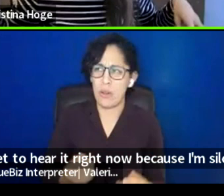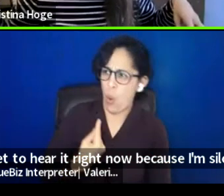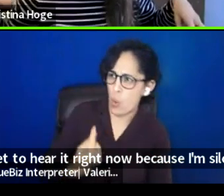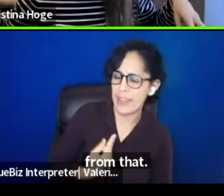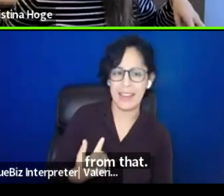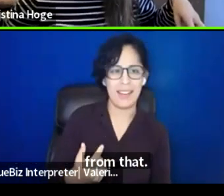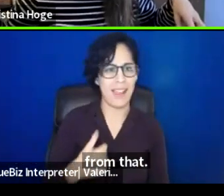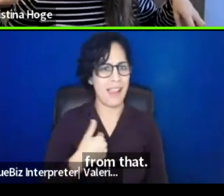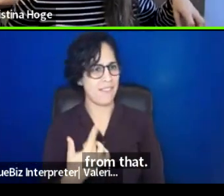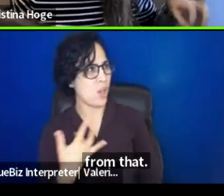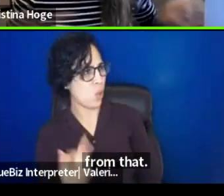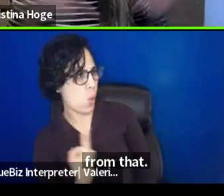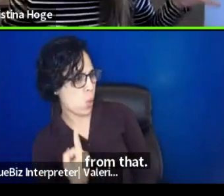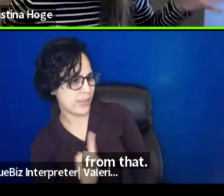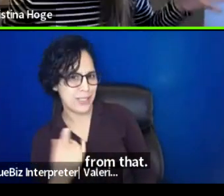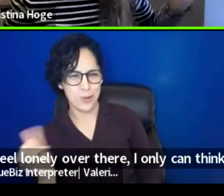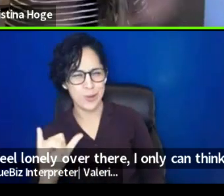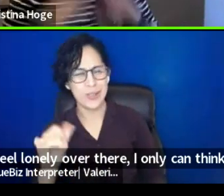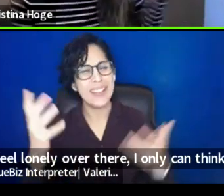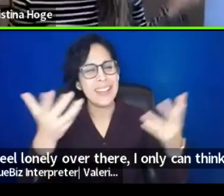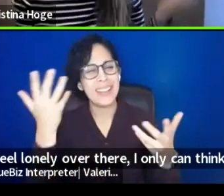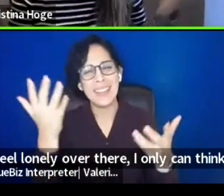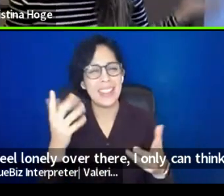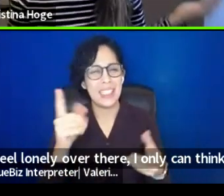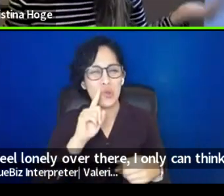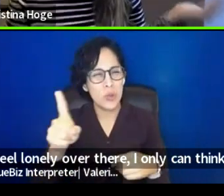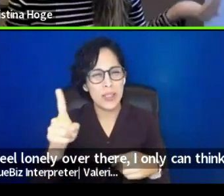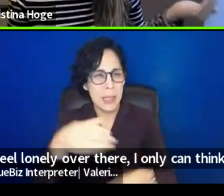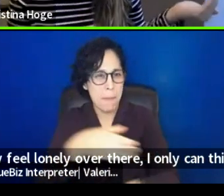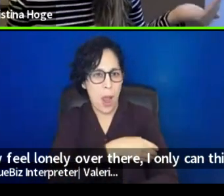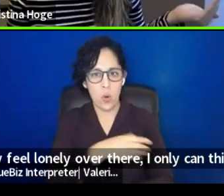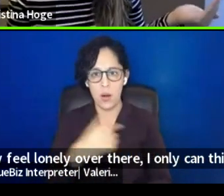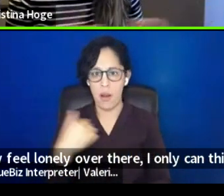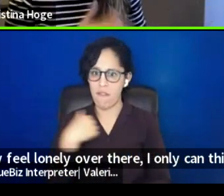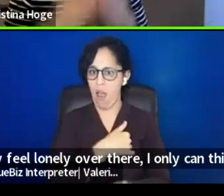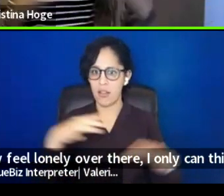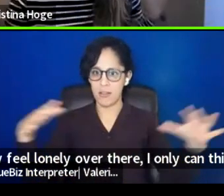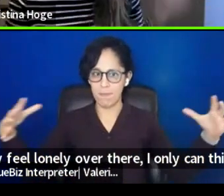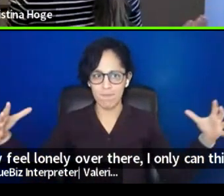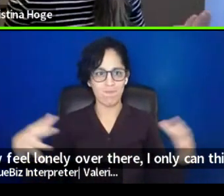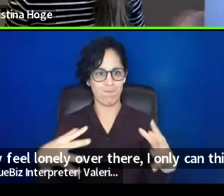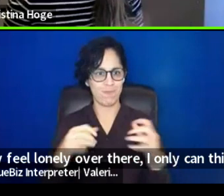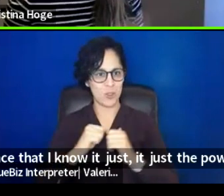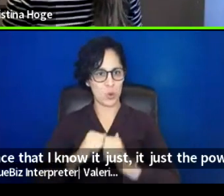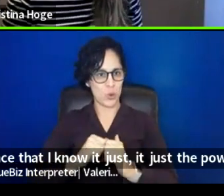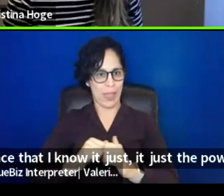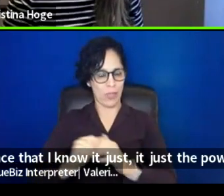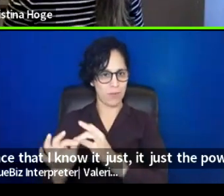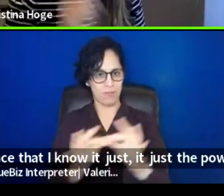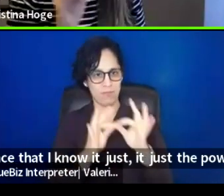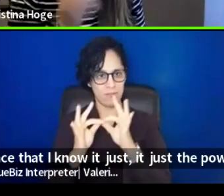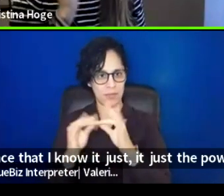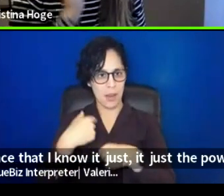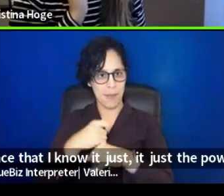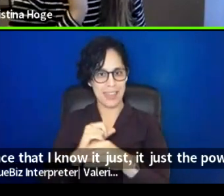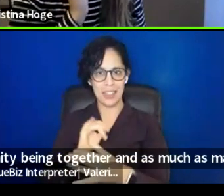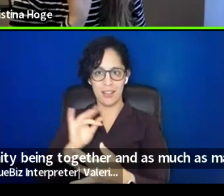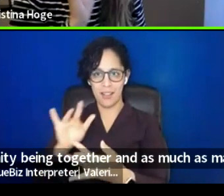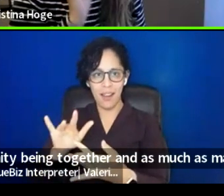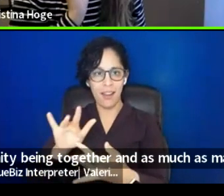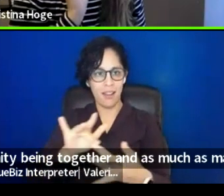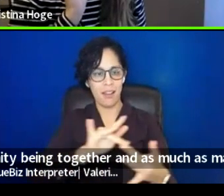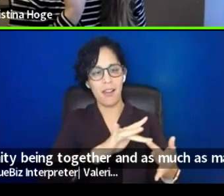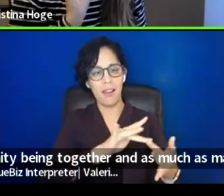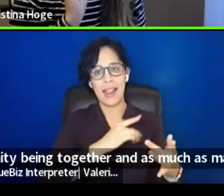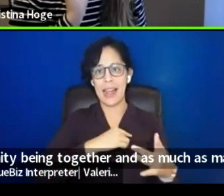only can think about the space that I know. It's just the power of us community being together, and as much as making those connections. And I wrote down